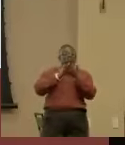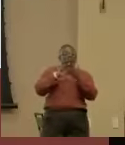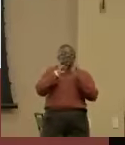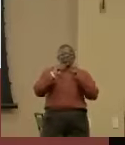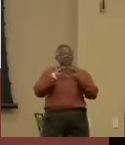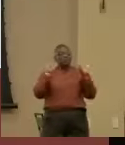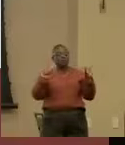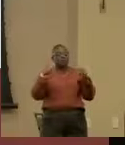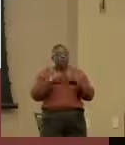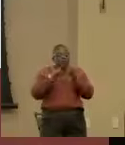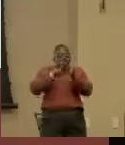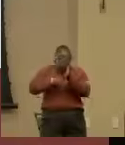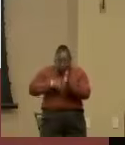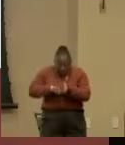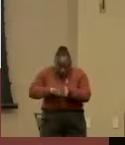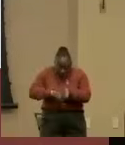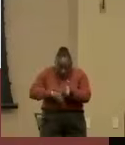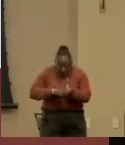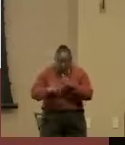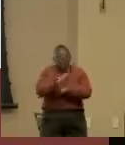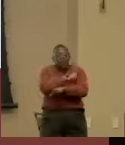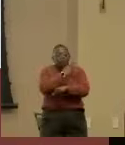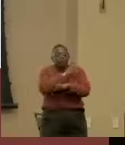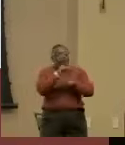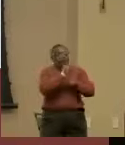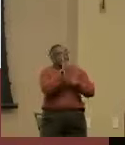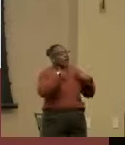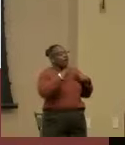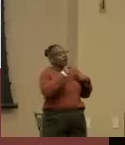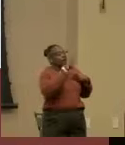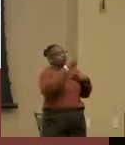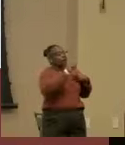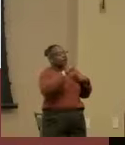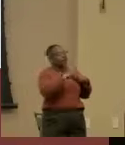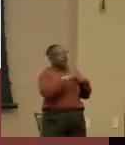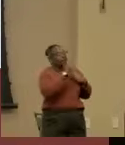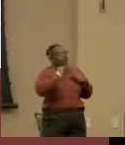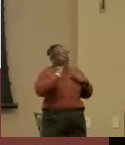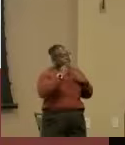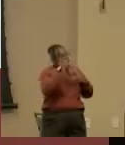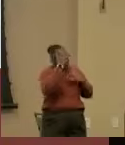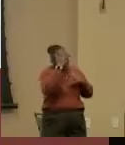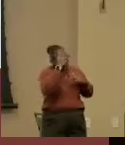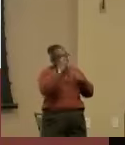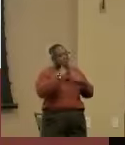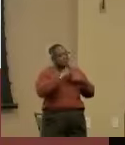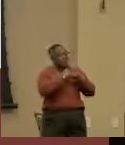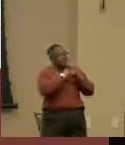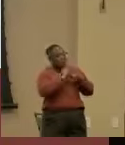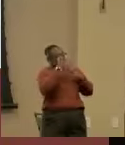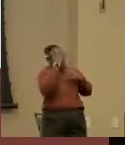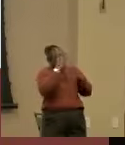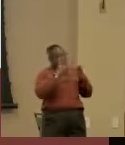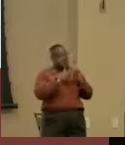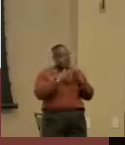from research that's been done in patients other than lupus. Maybe they have other chronic diseases, other autoimmune diseases, but as far